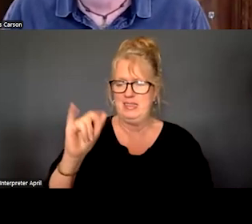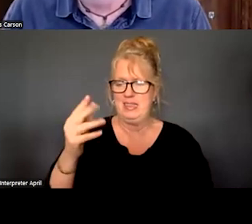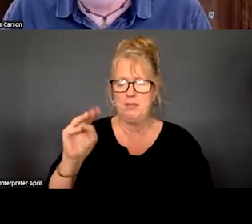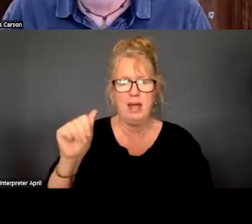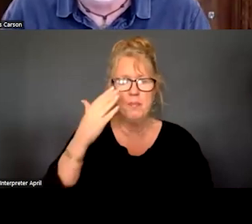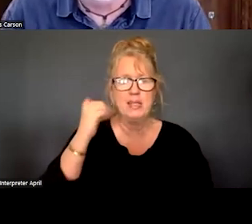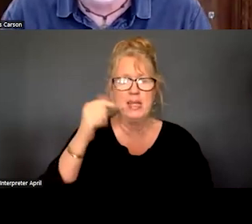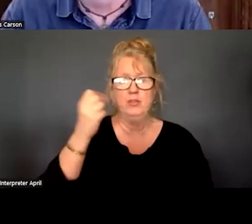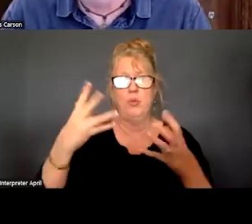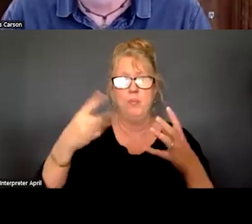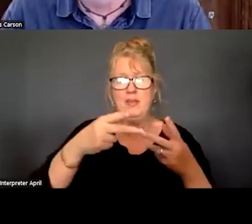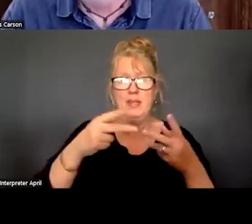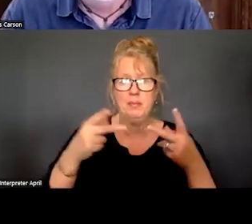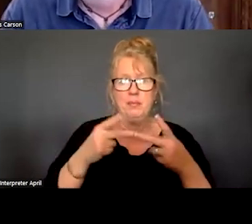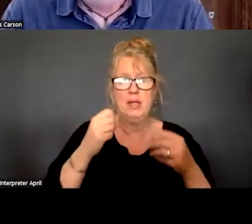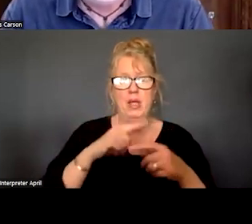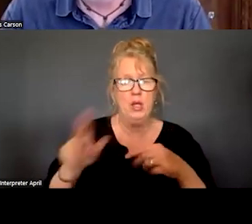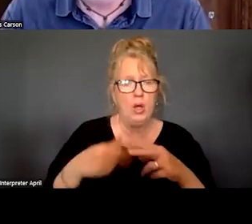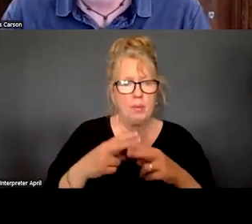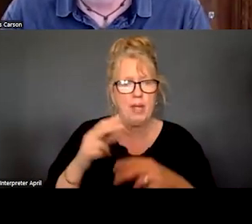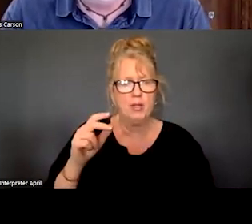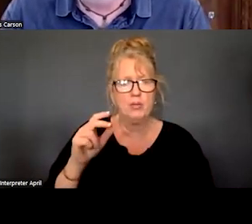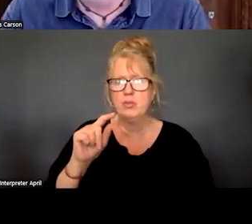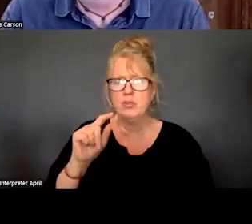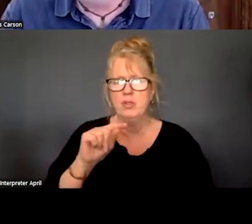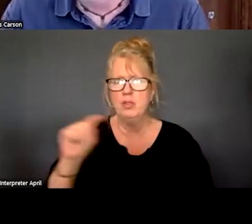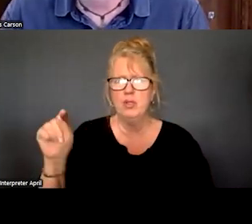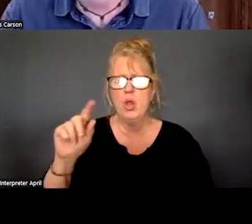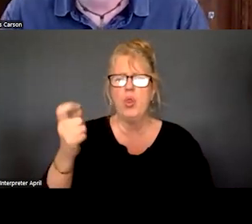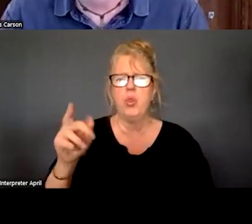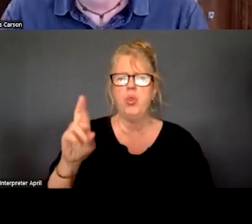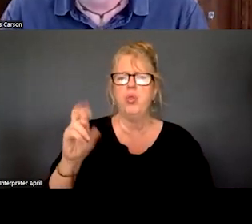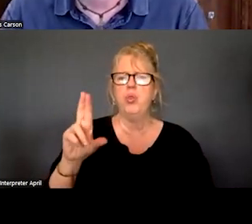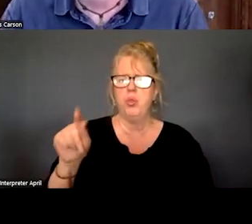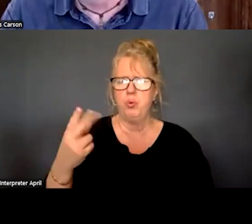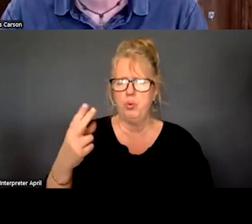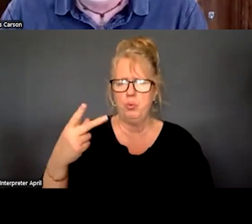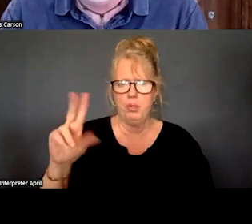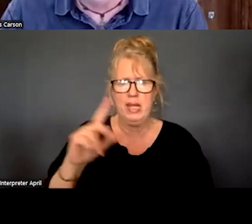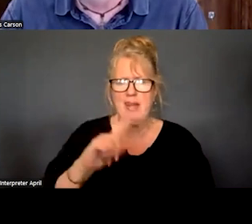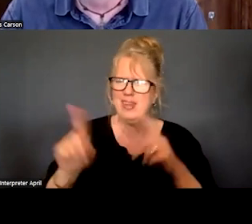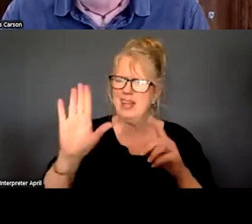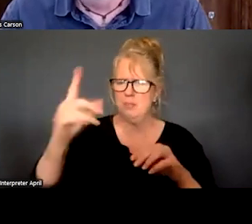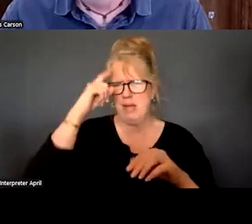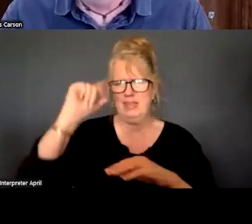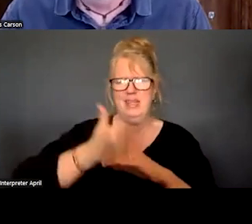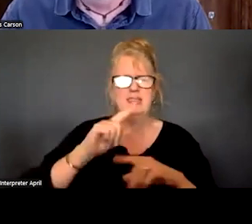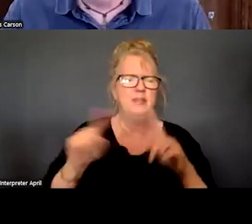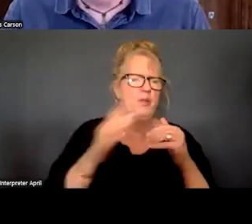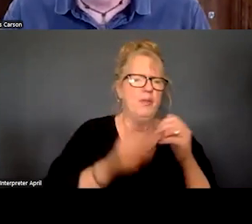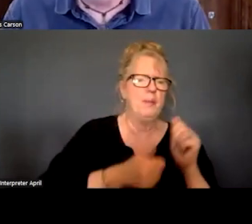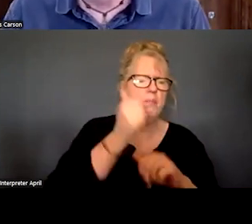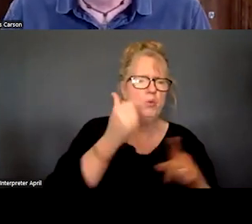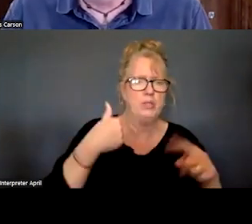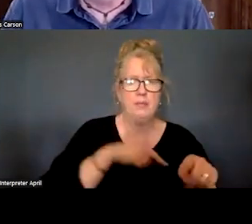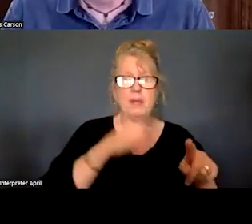these facilities are about throughput. And that's a very different mindset than most providers have. You